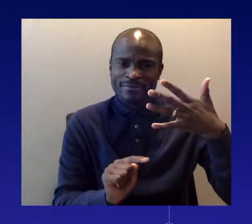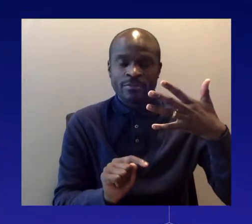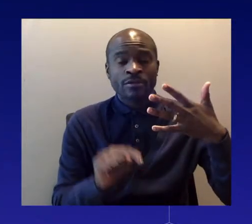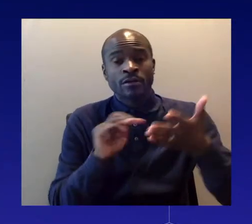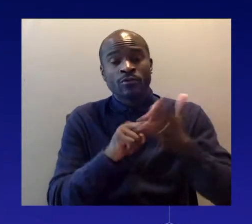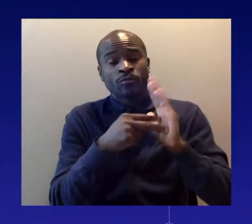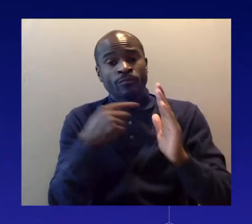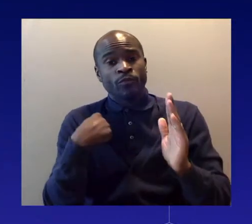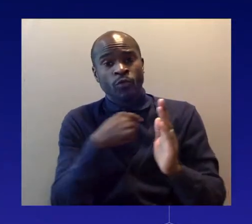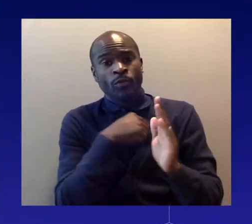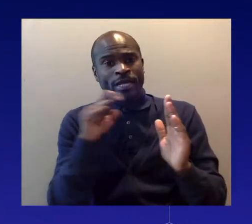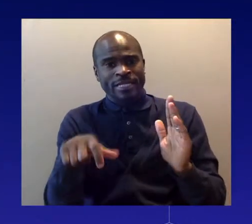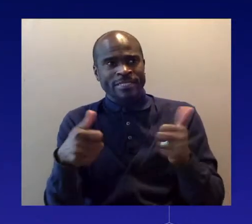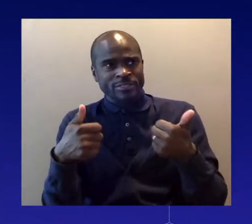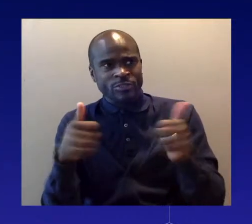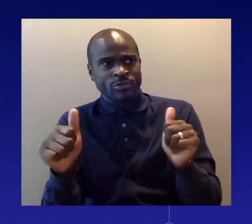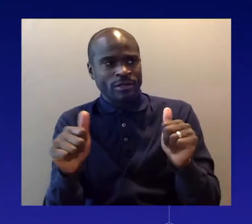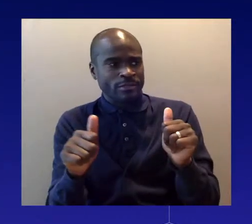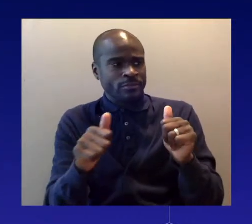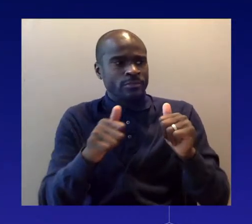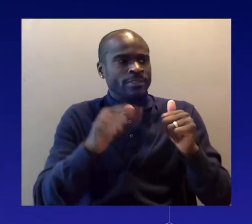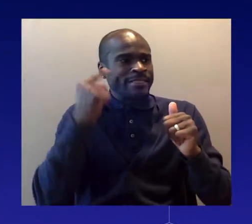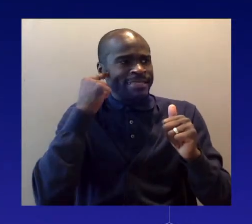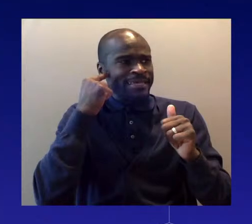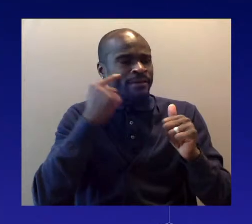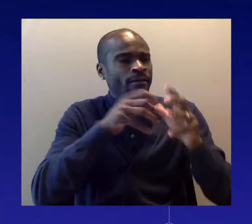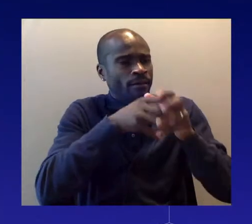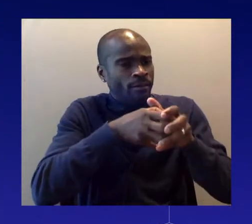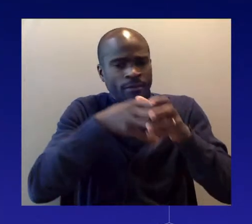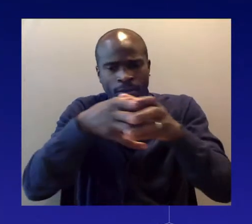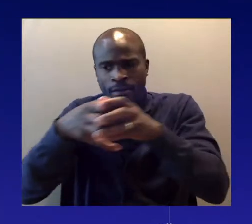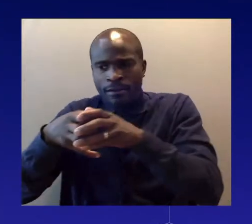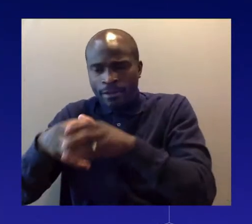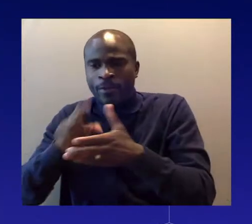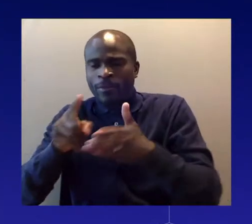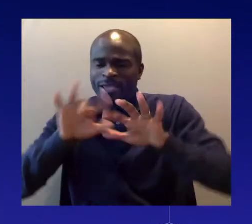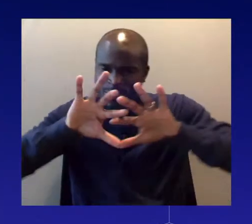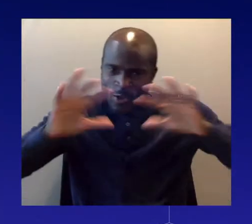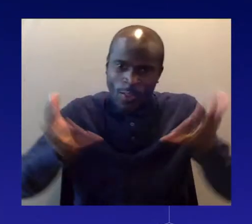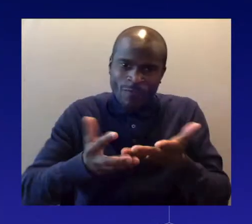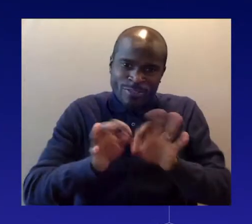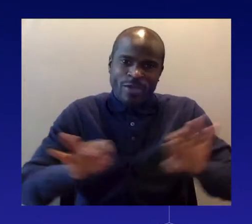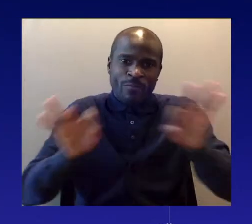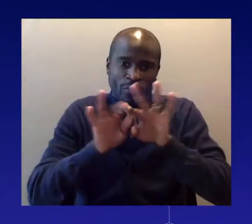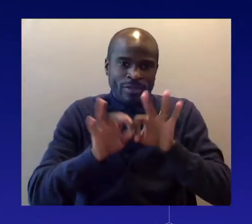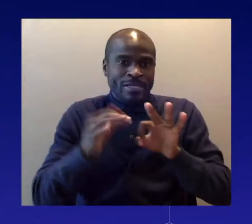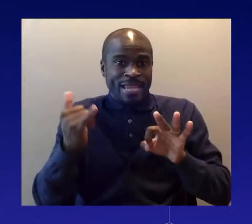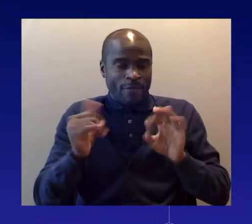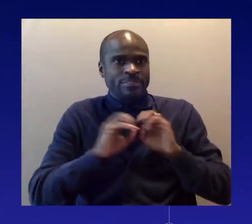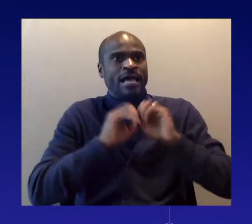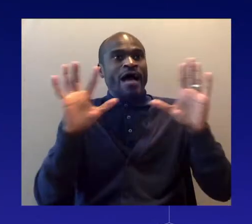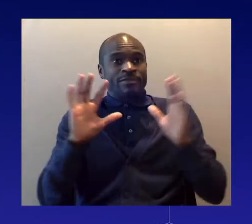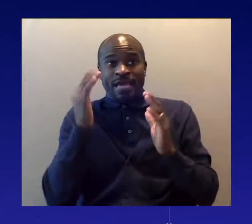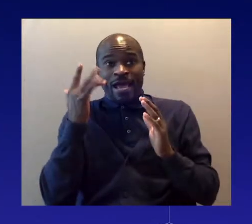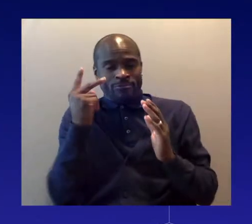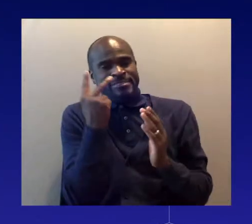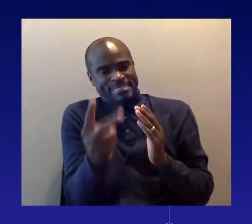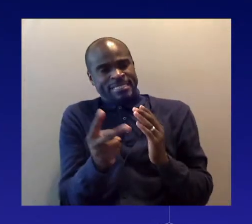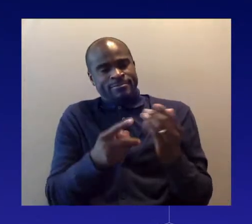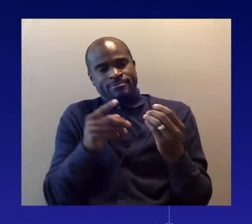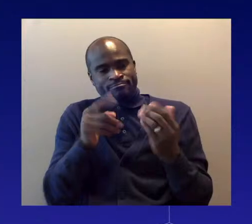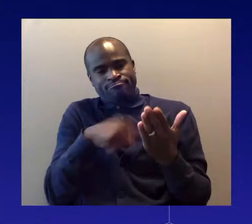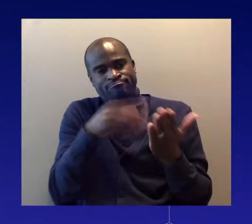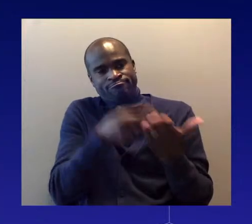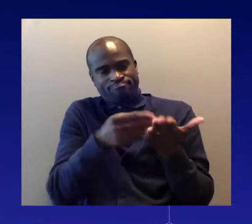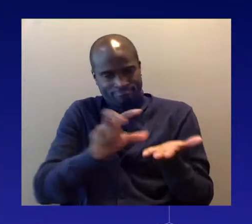And now we see that happening through payment. Thank you so much for that. And I think this is some of the most exciting and energizing work going on